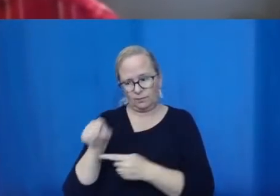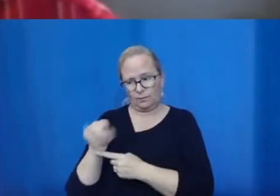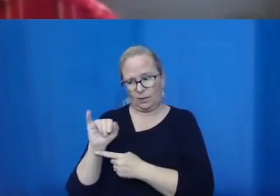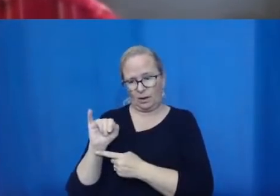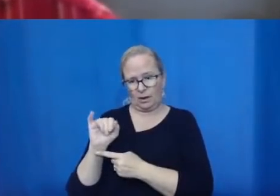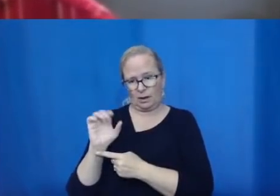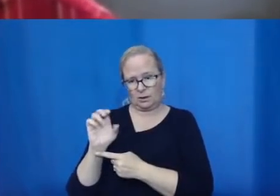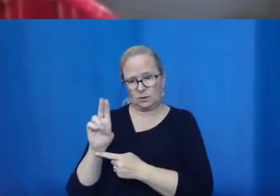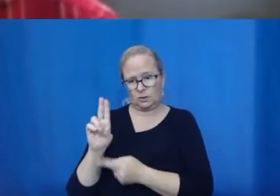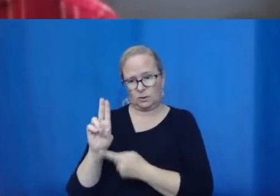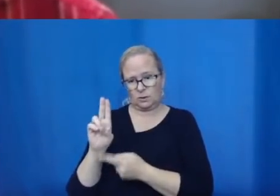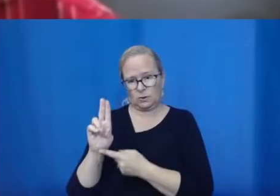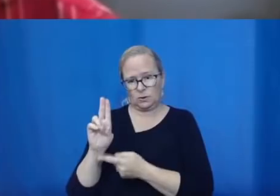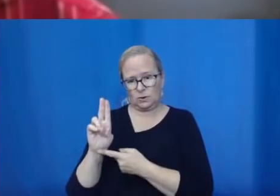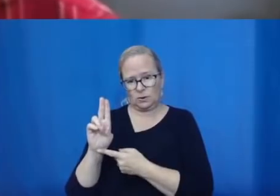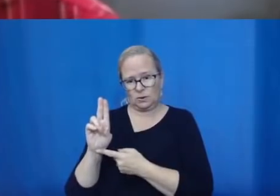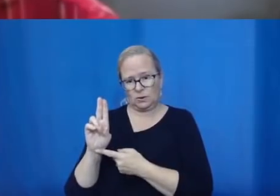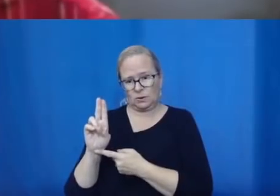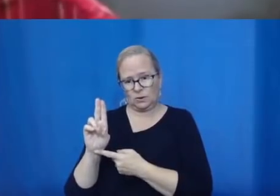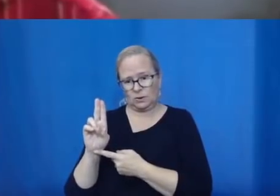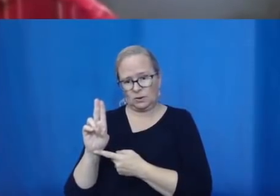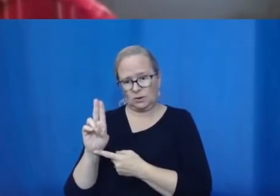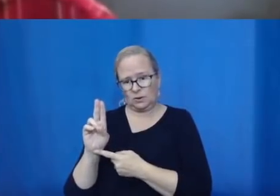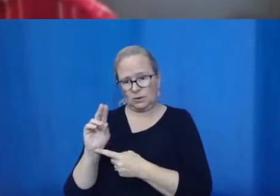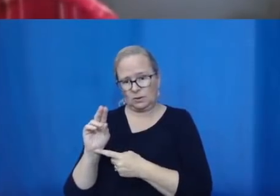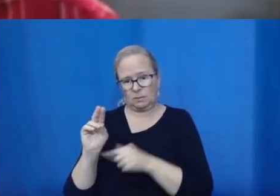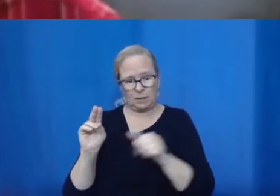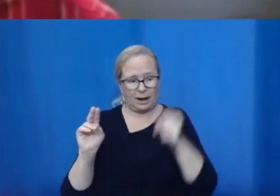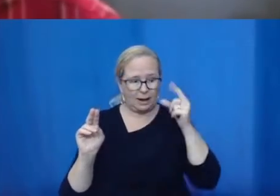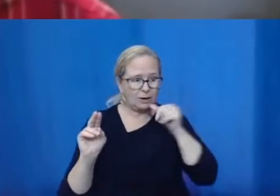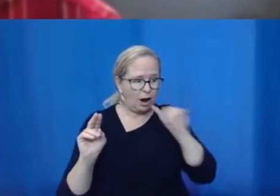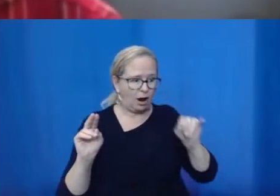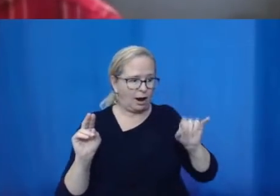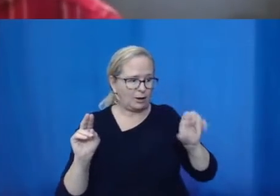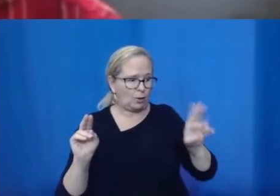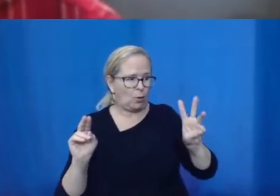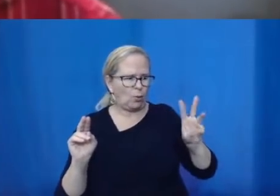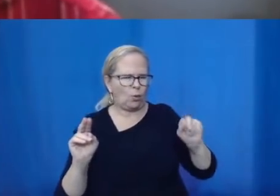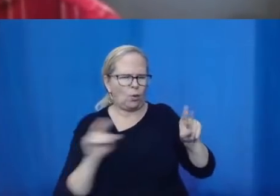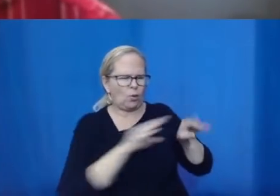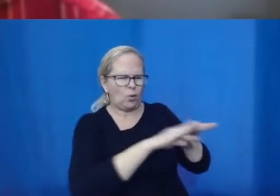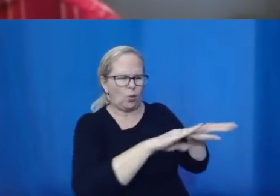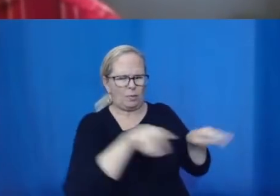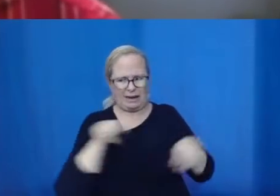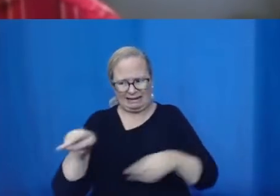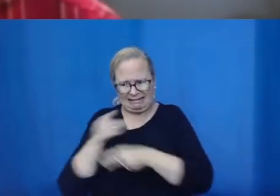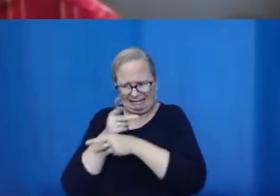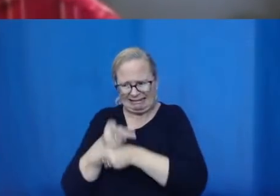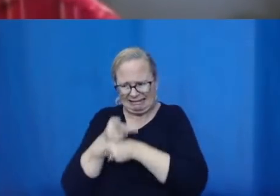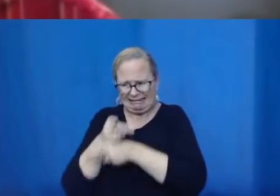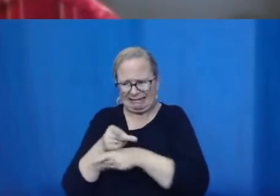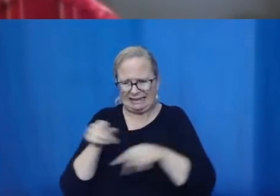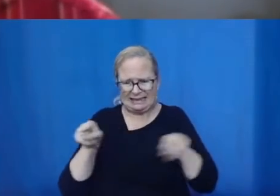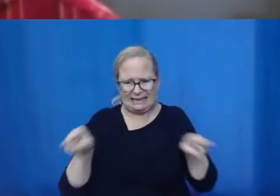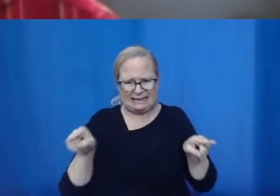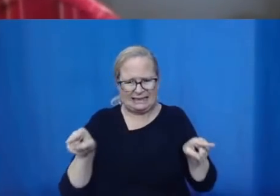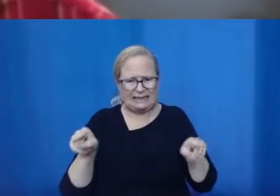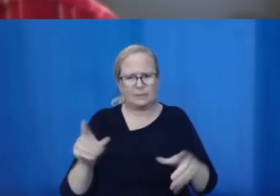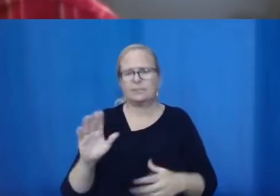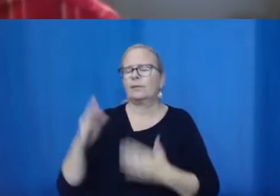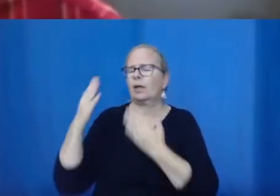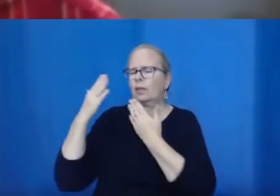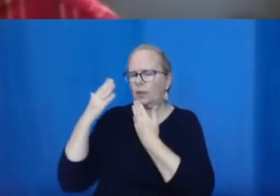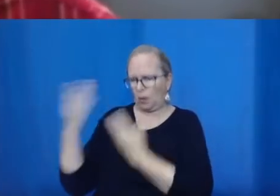my presentation is going to be 2 main slides and 2 optional slides about the ICU level of